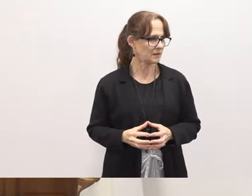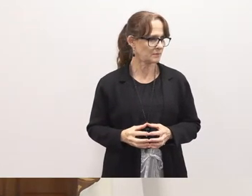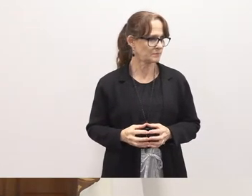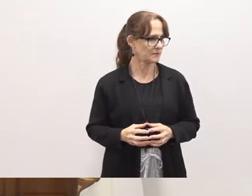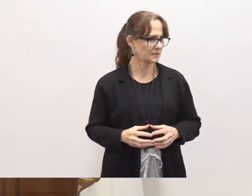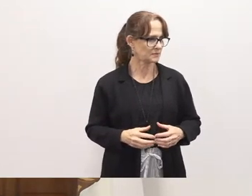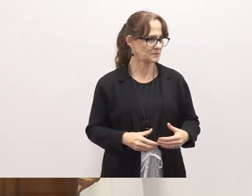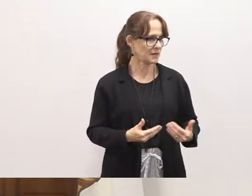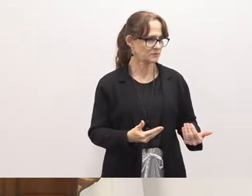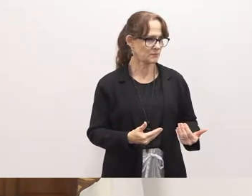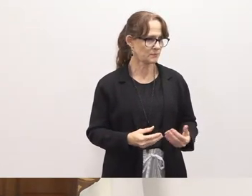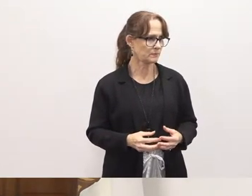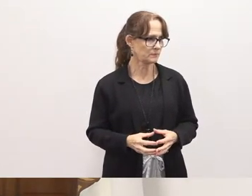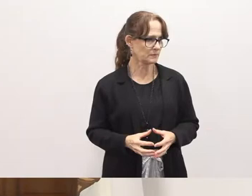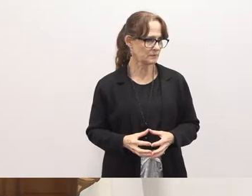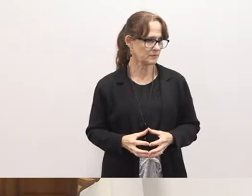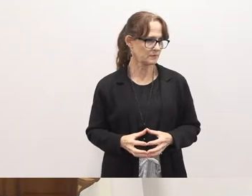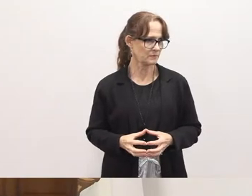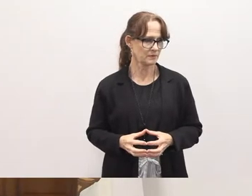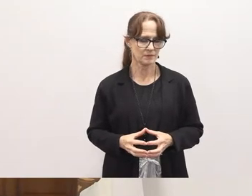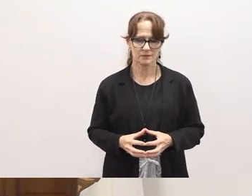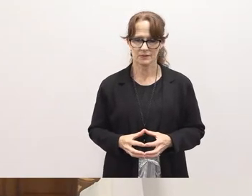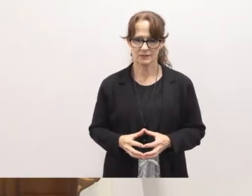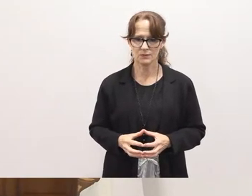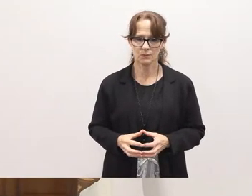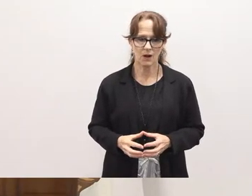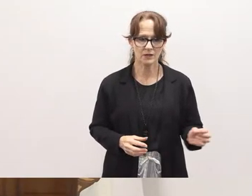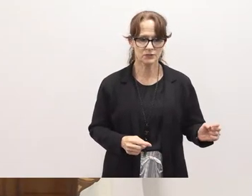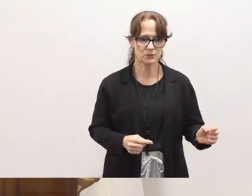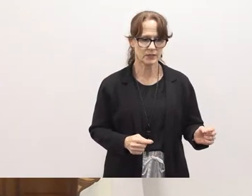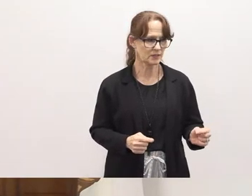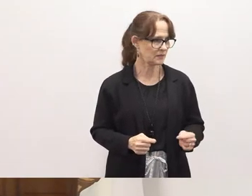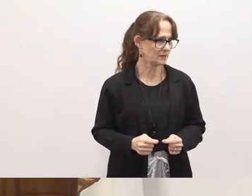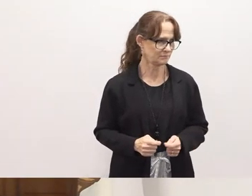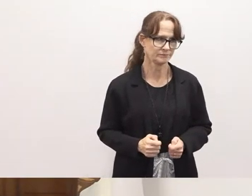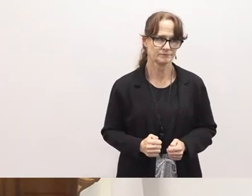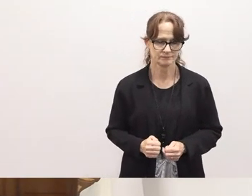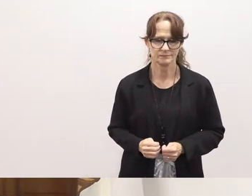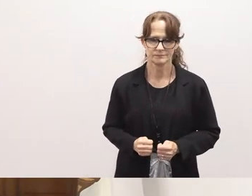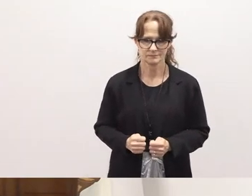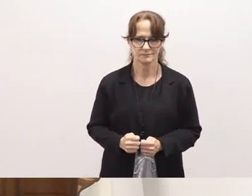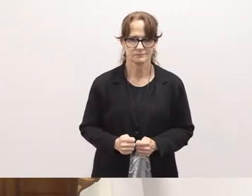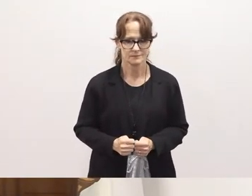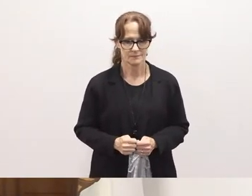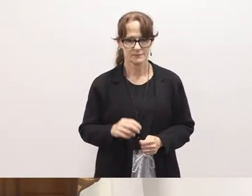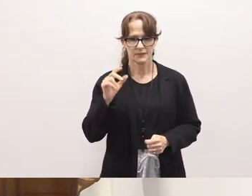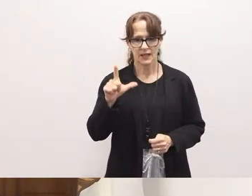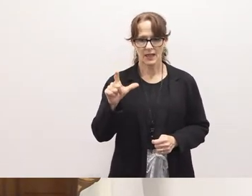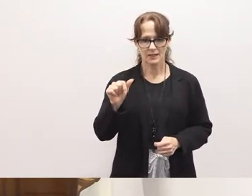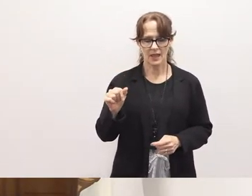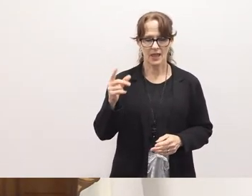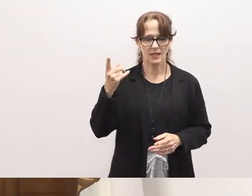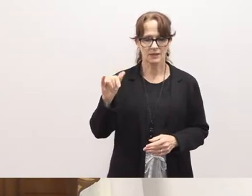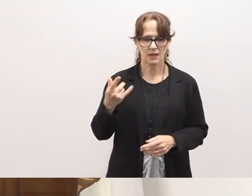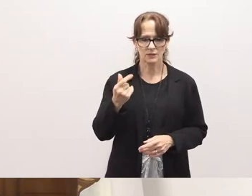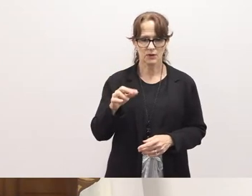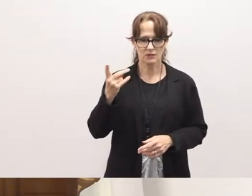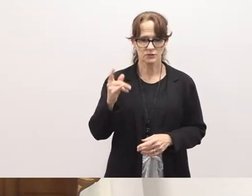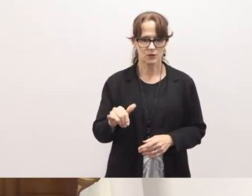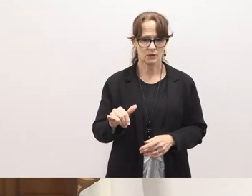Thank you. Item 14.4, approval of district response to the Los Angeles County Grand Jury